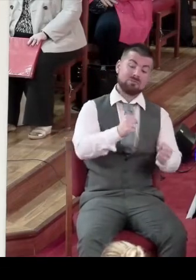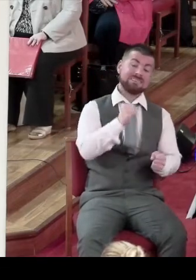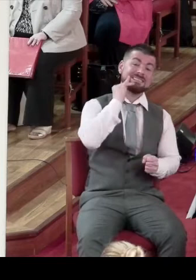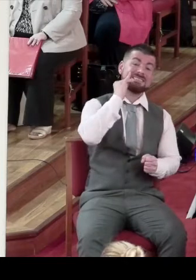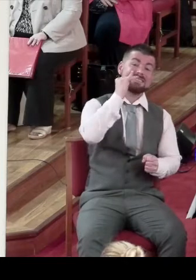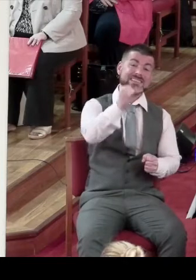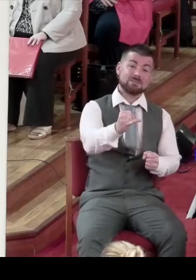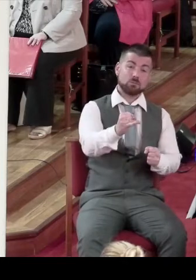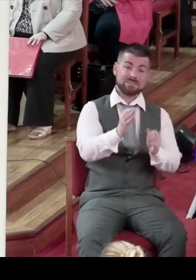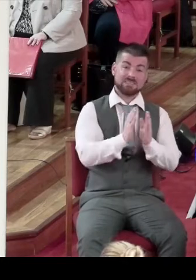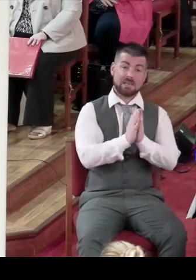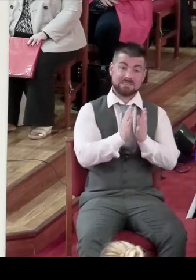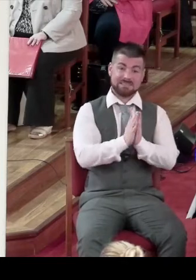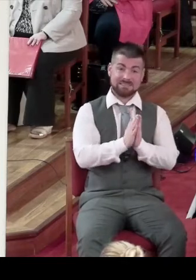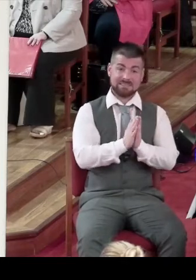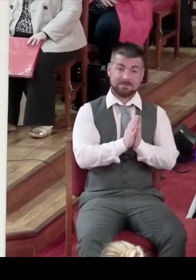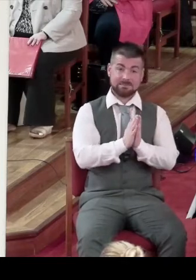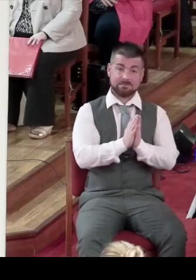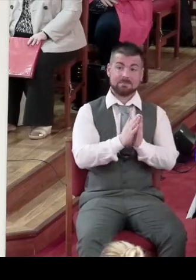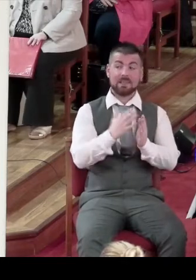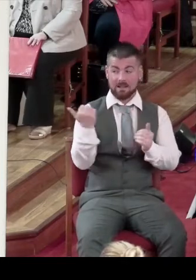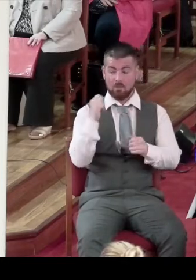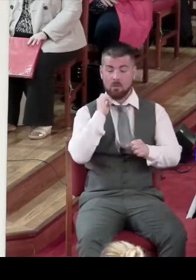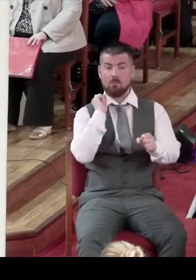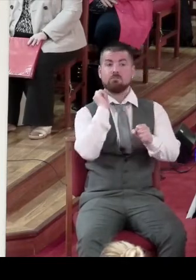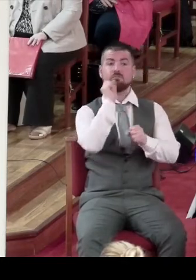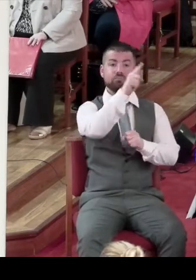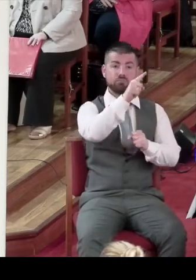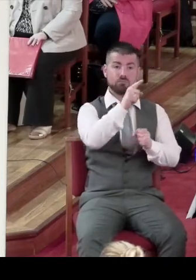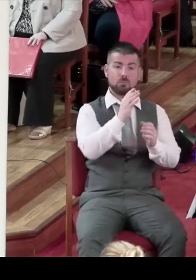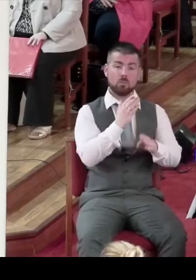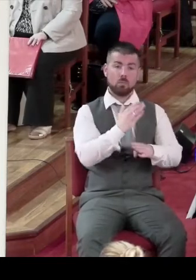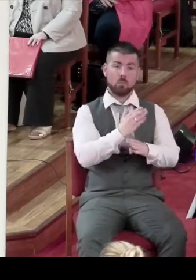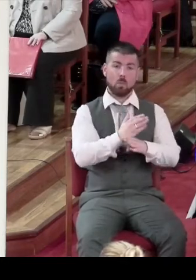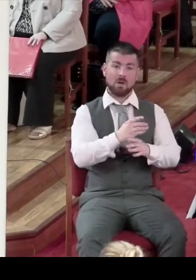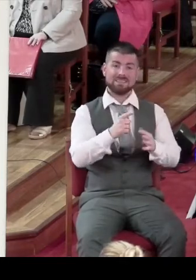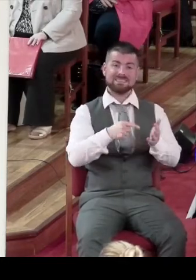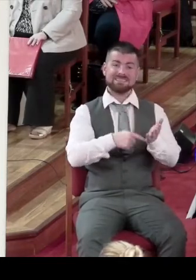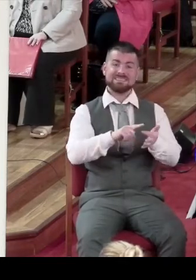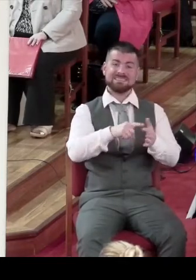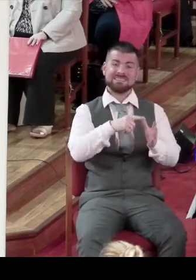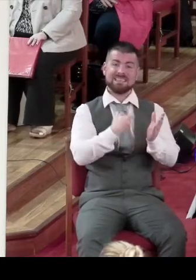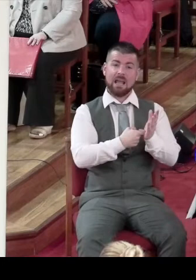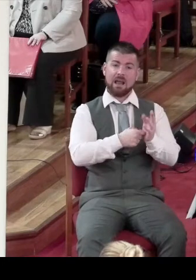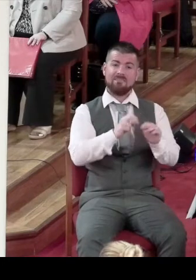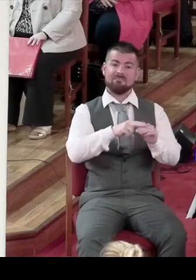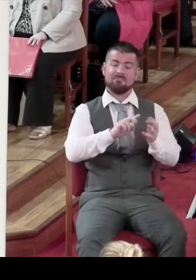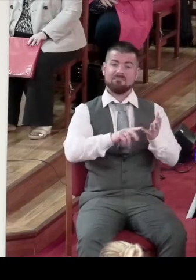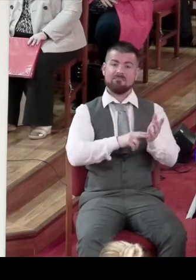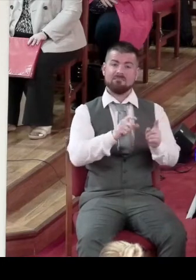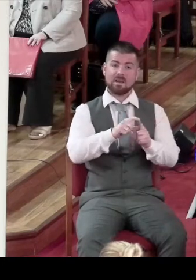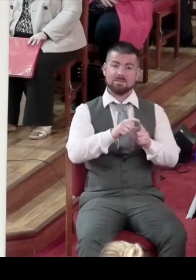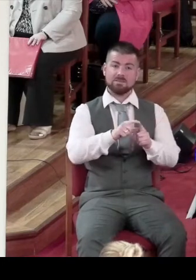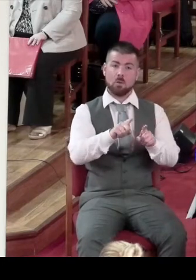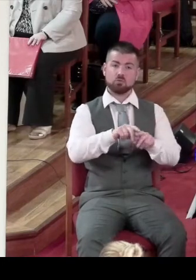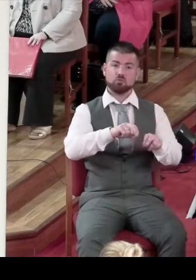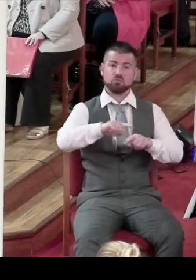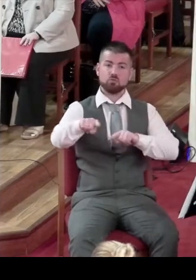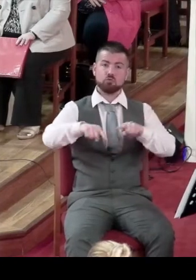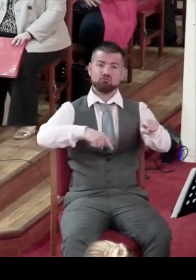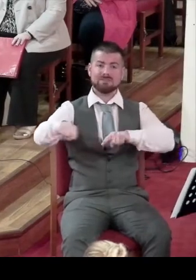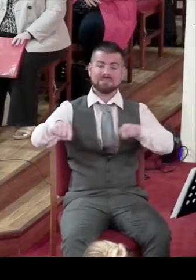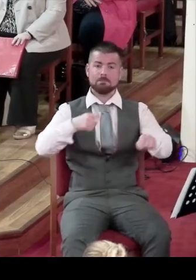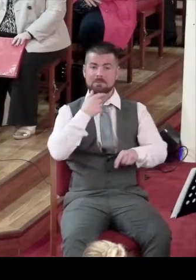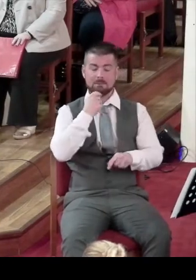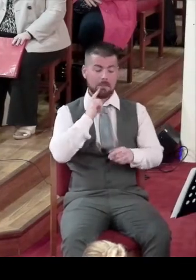next Sunday, then the money will be sent for the work of Tear Fund among some of the world's poorest people. In